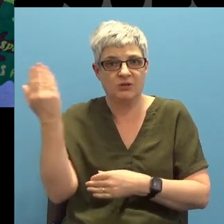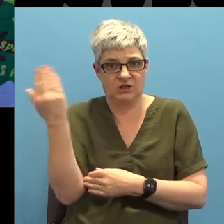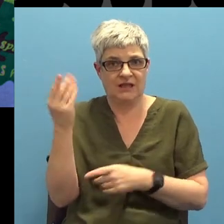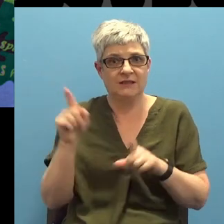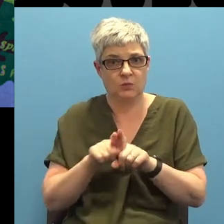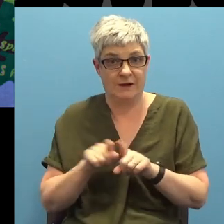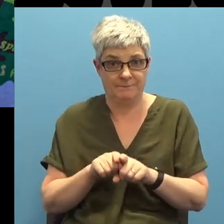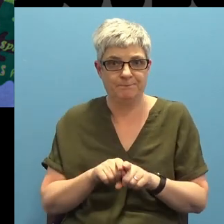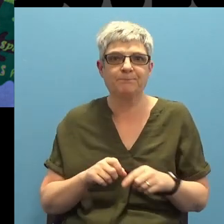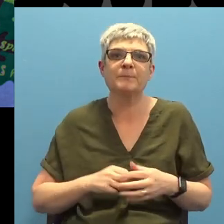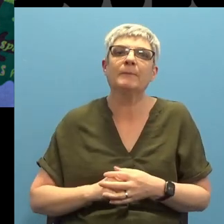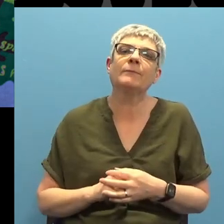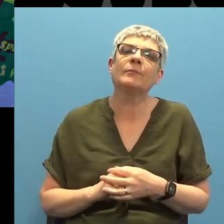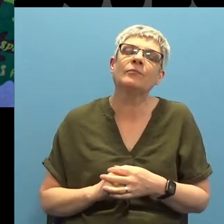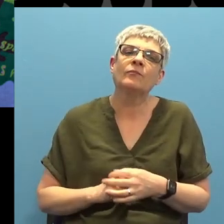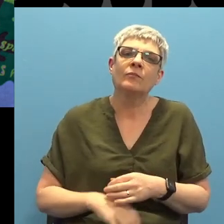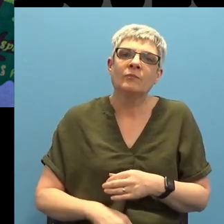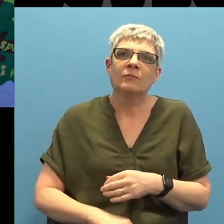us.